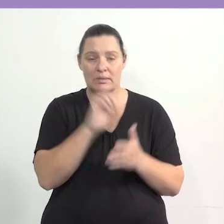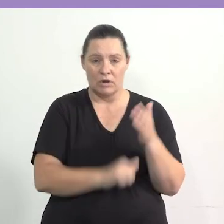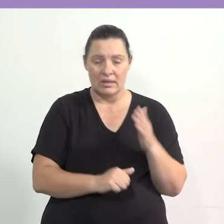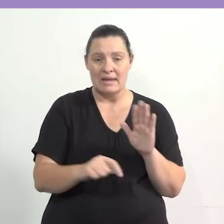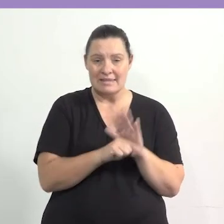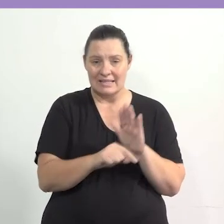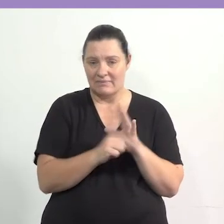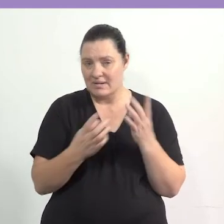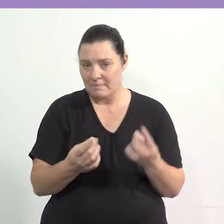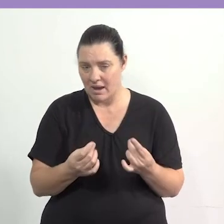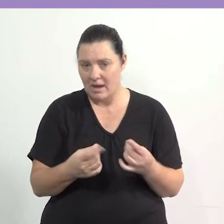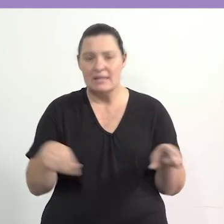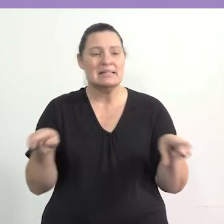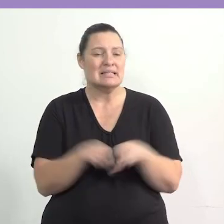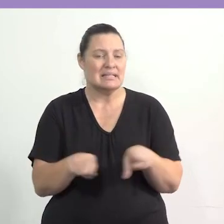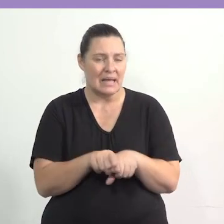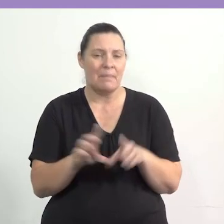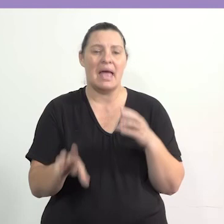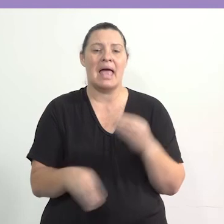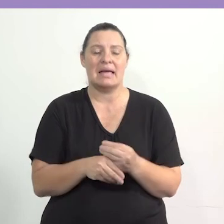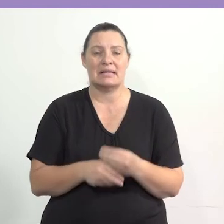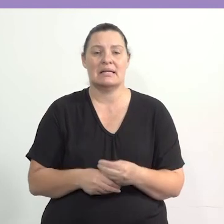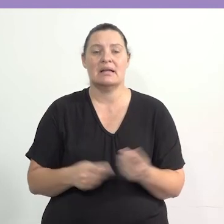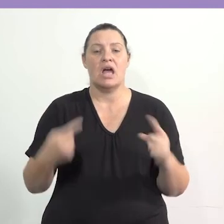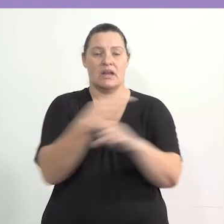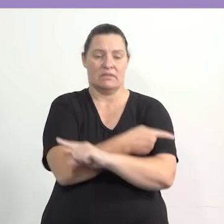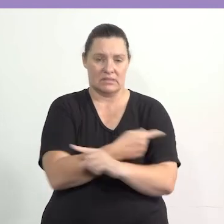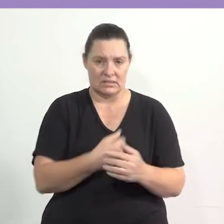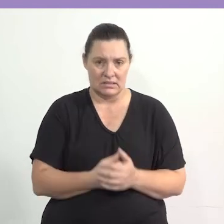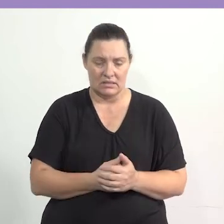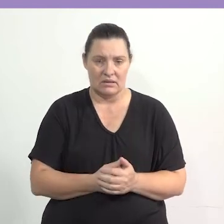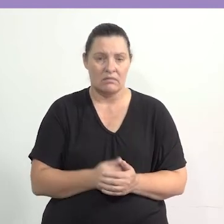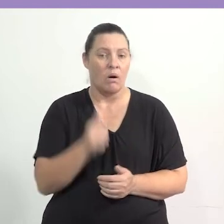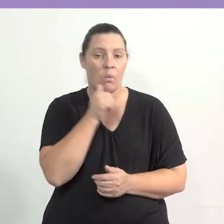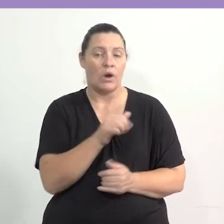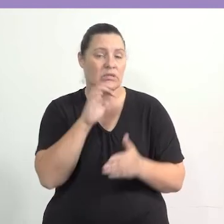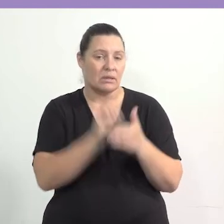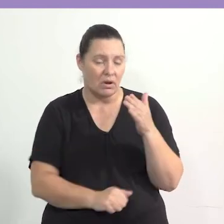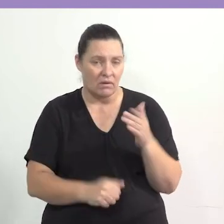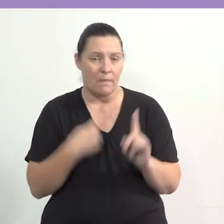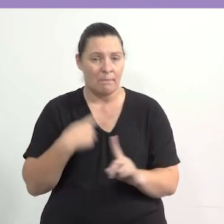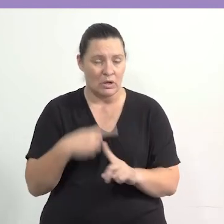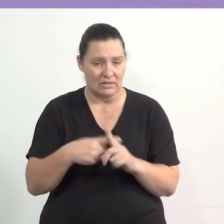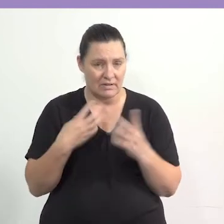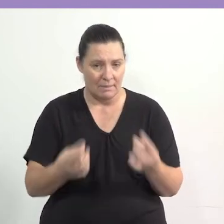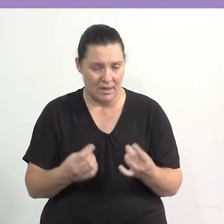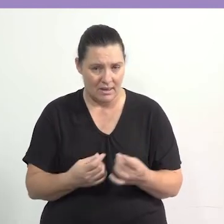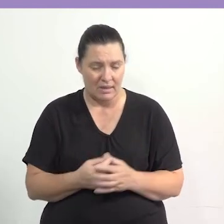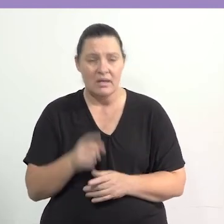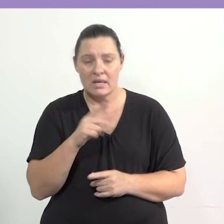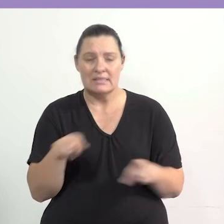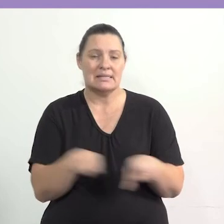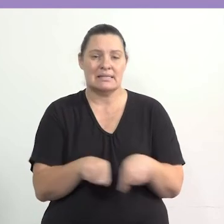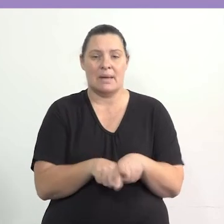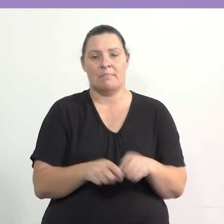subtract a negative number, it is the same as adding its additive inverse. And when we subtract a positive number,